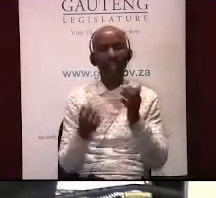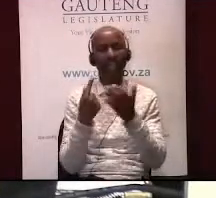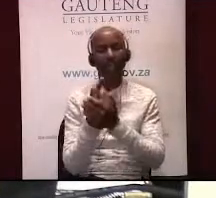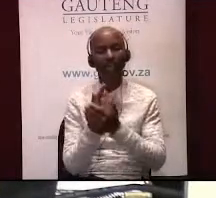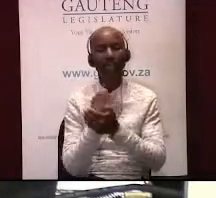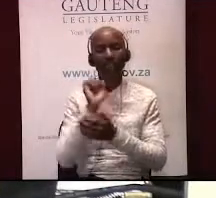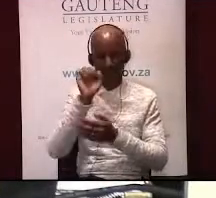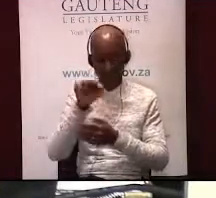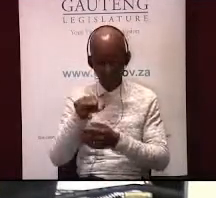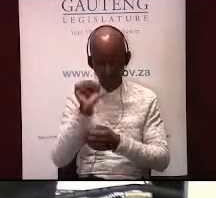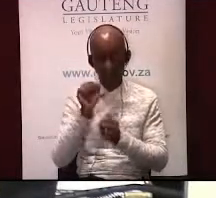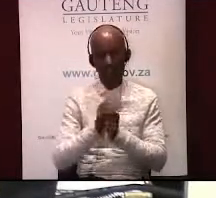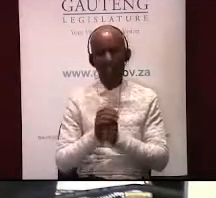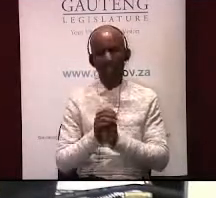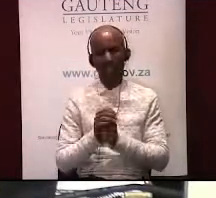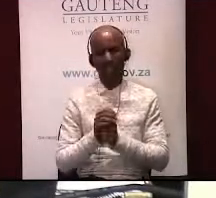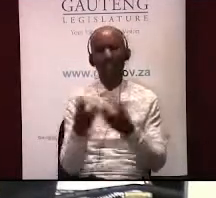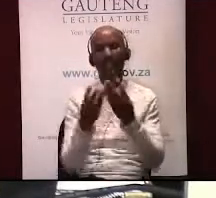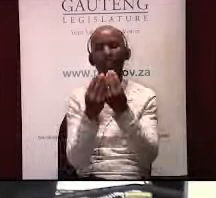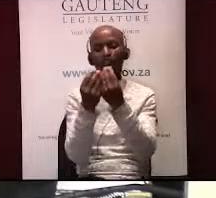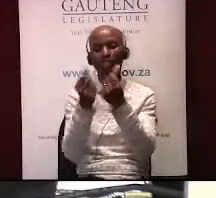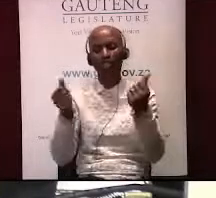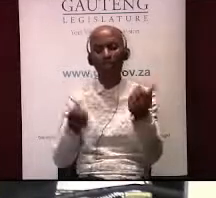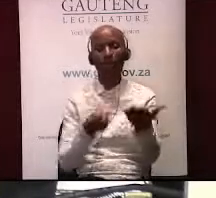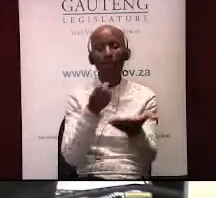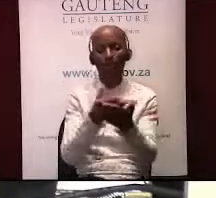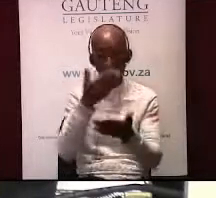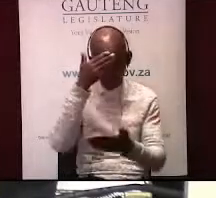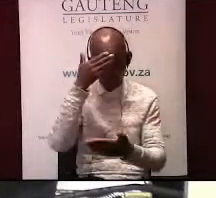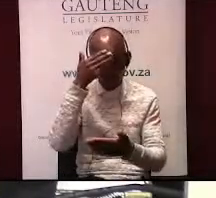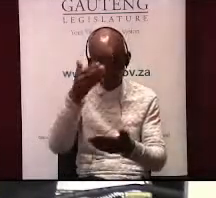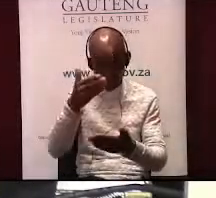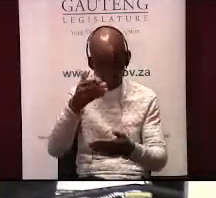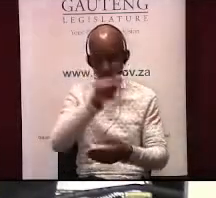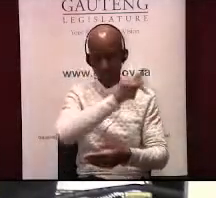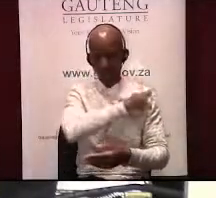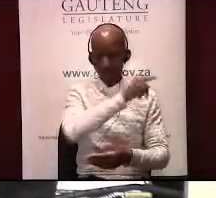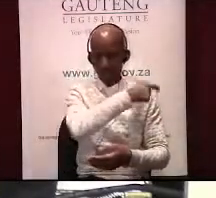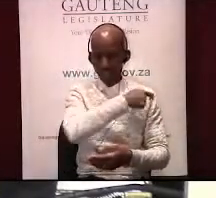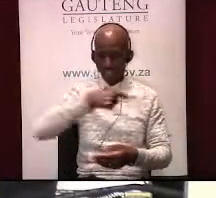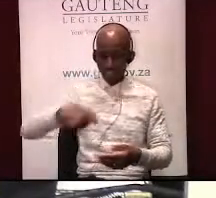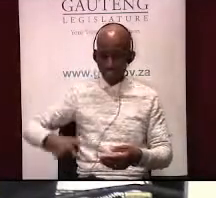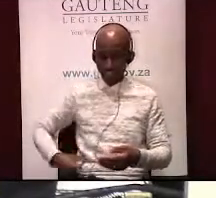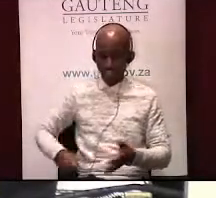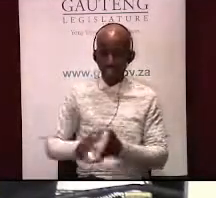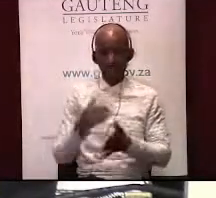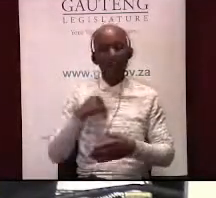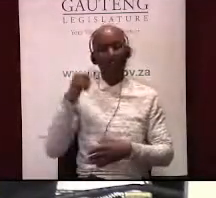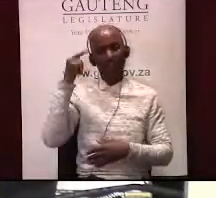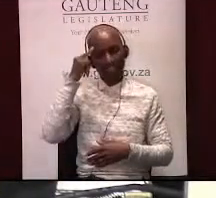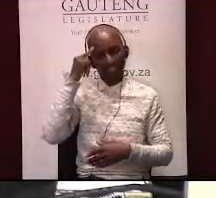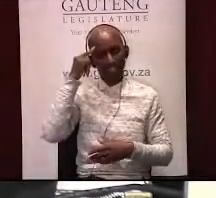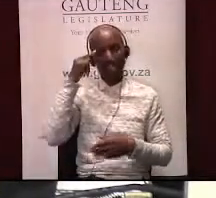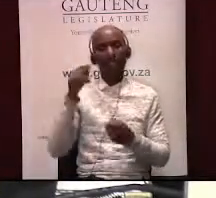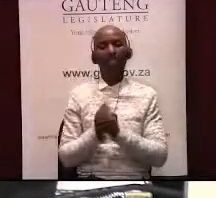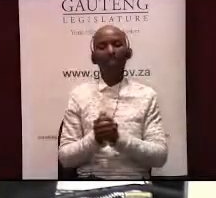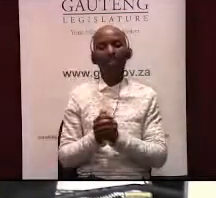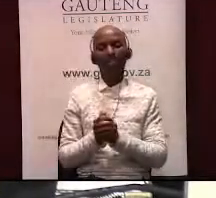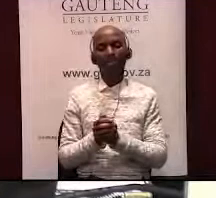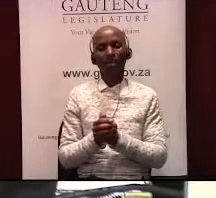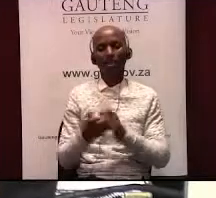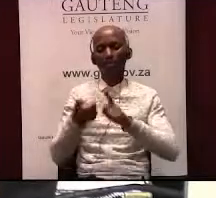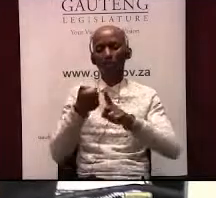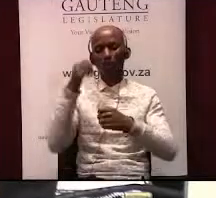and there were resolutions that were put forward to the president. And I think there was a commitment from the Office